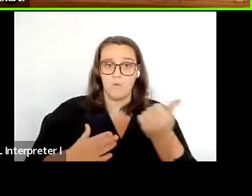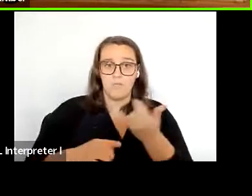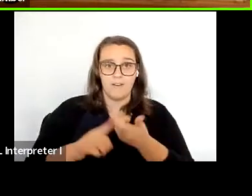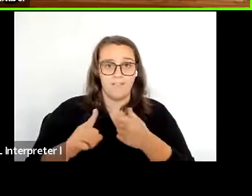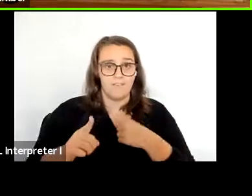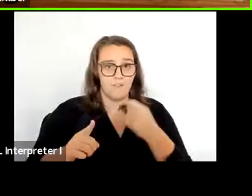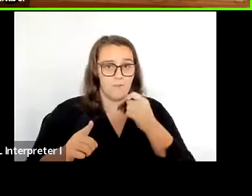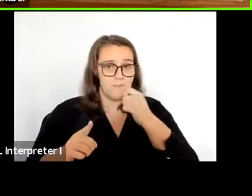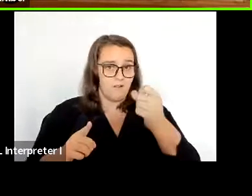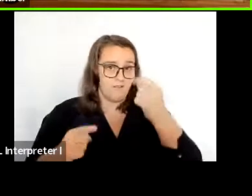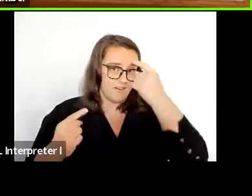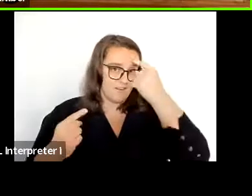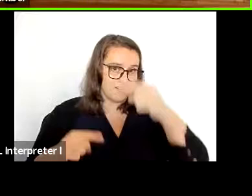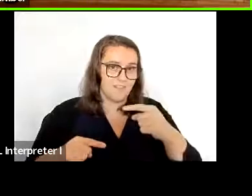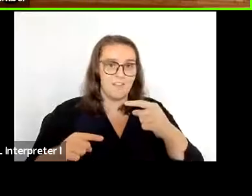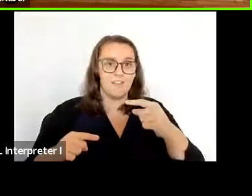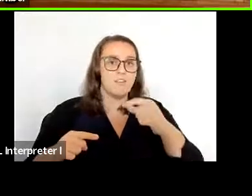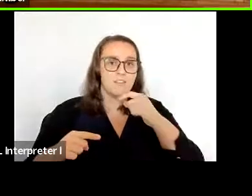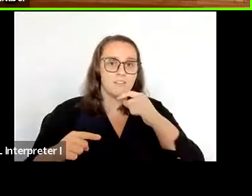agenda. Okay.